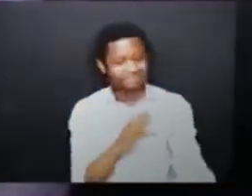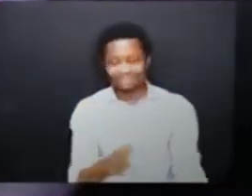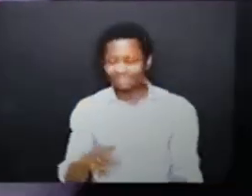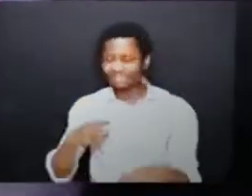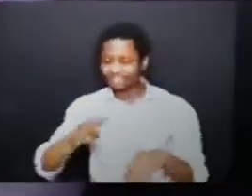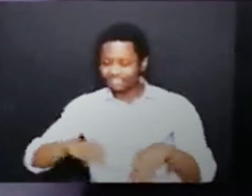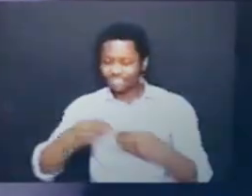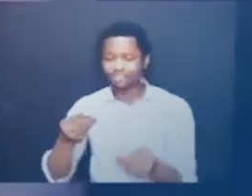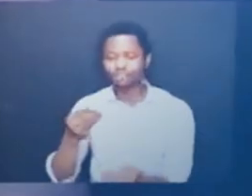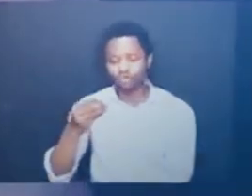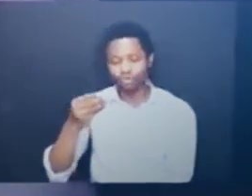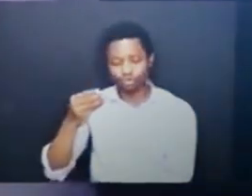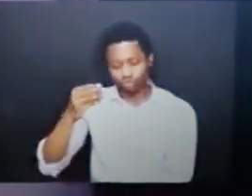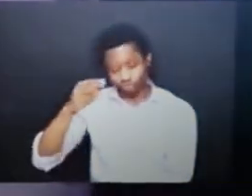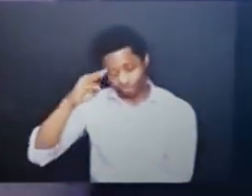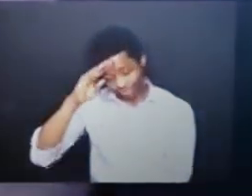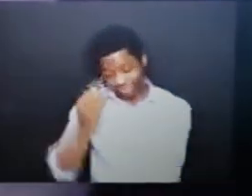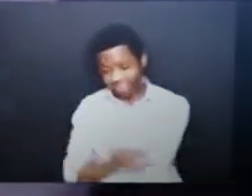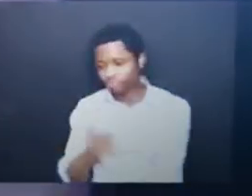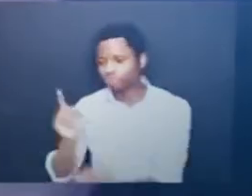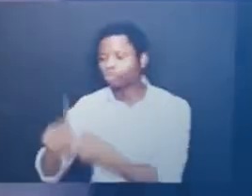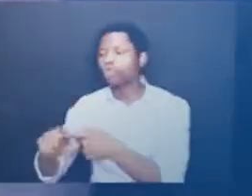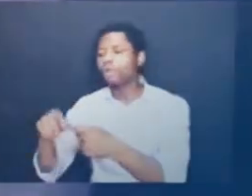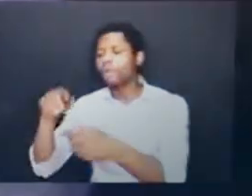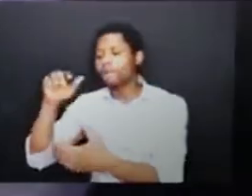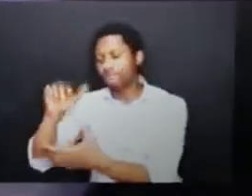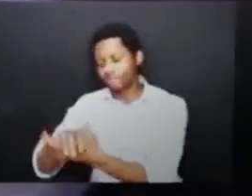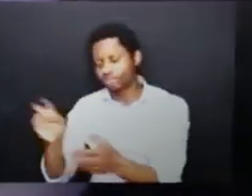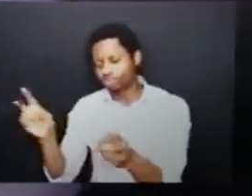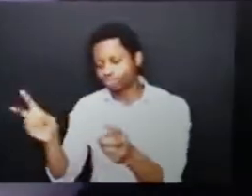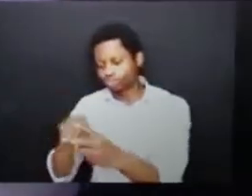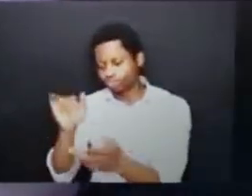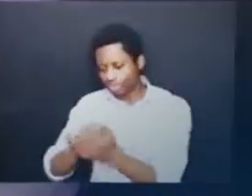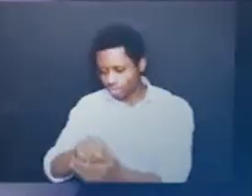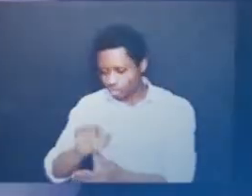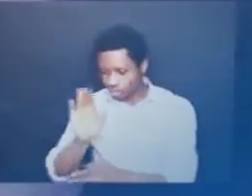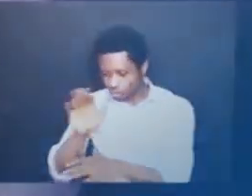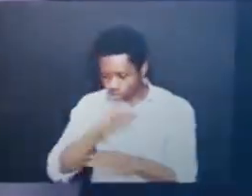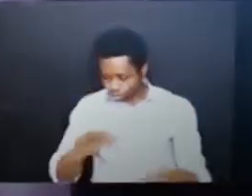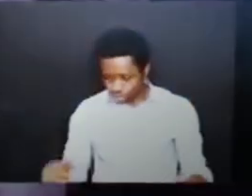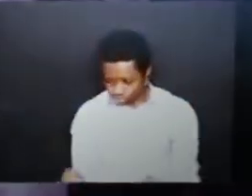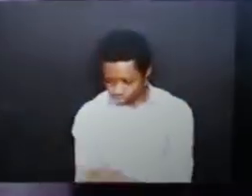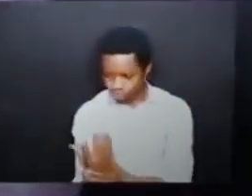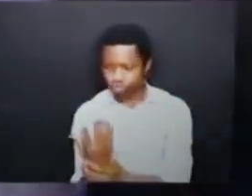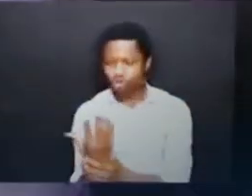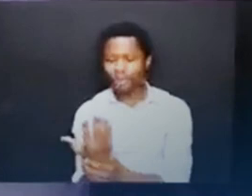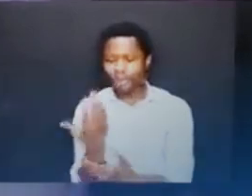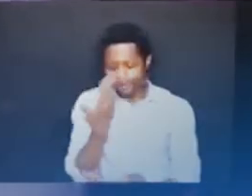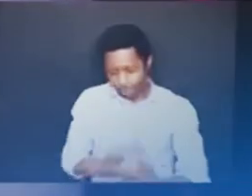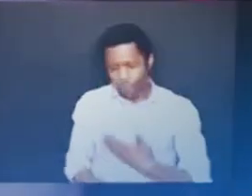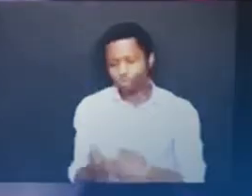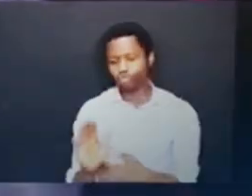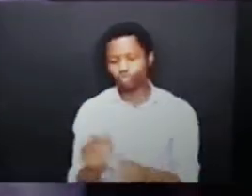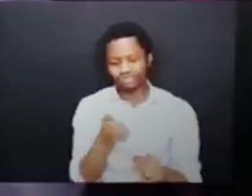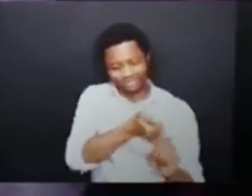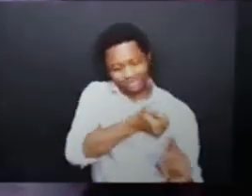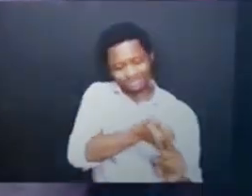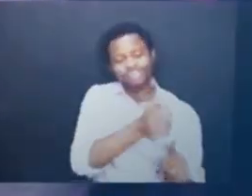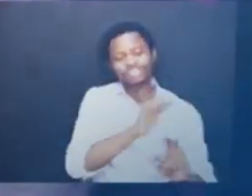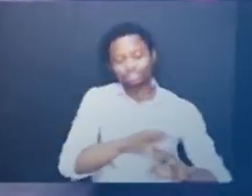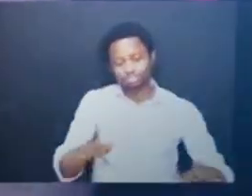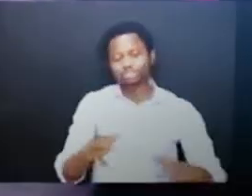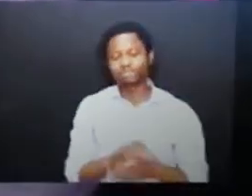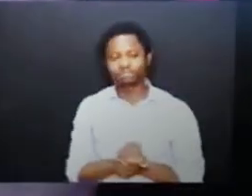sons and daughters. Increase in number. Increase in number there. Do not